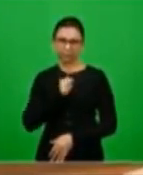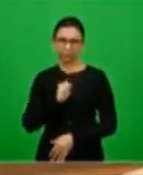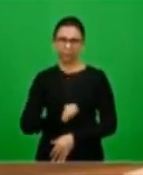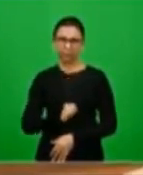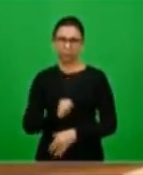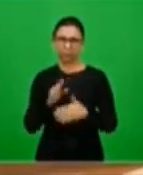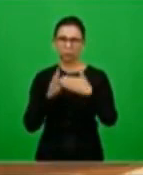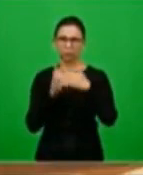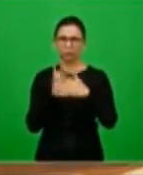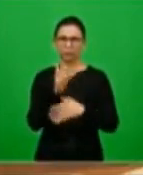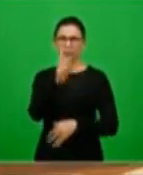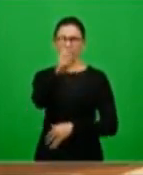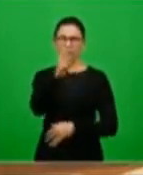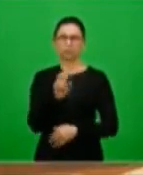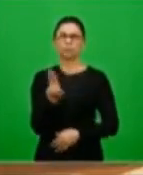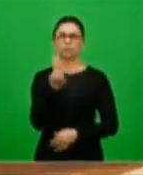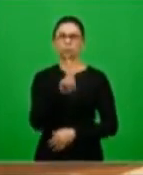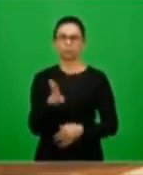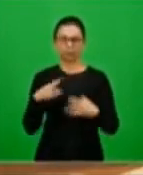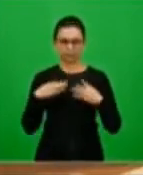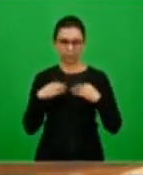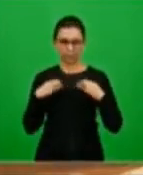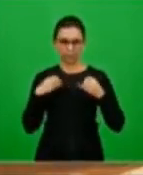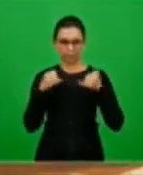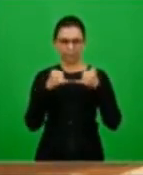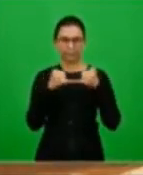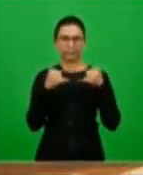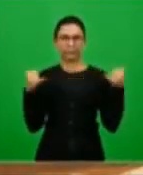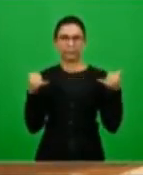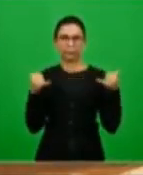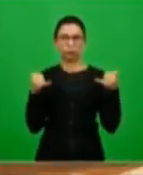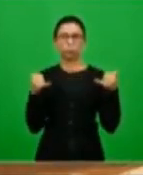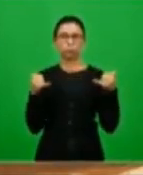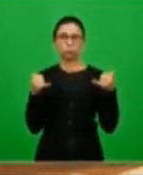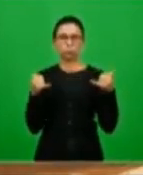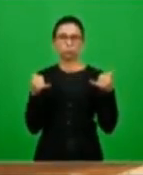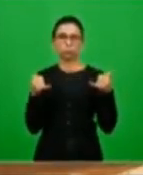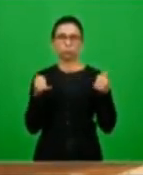here dressed up with